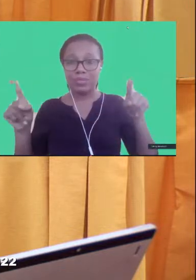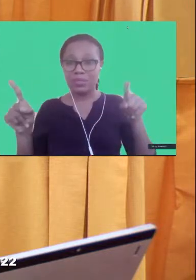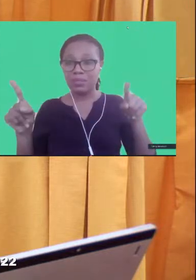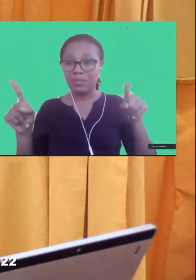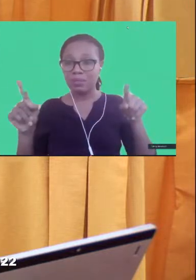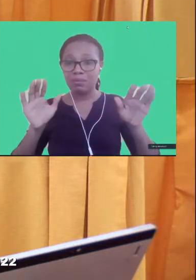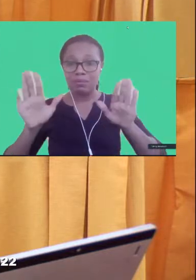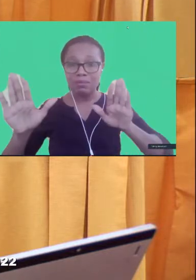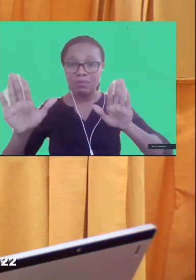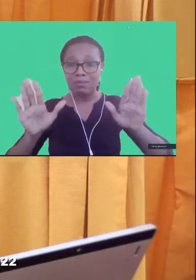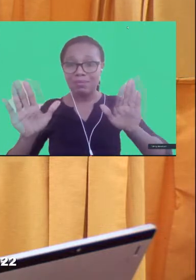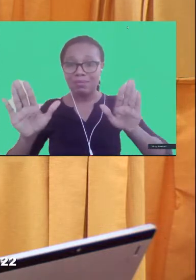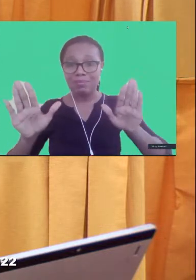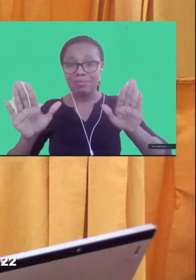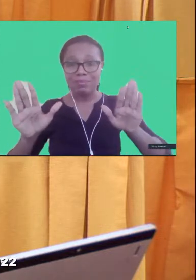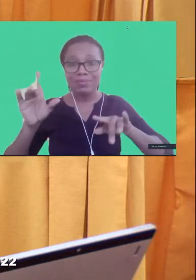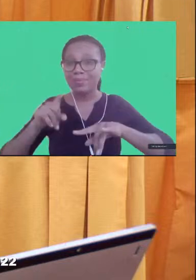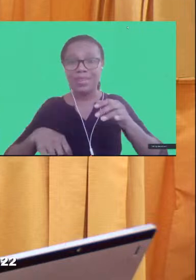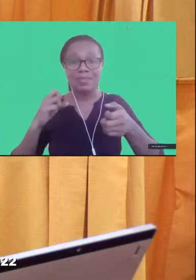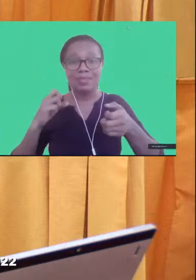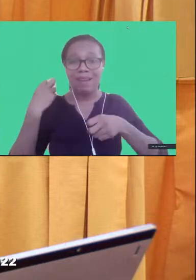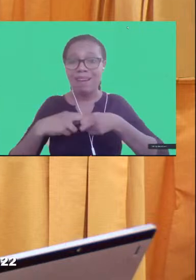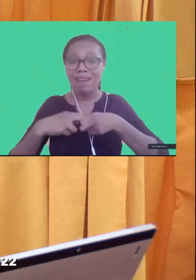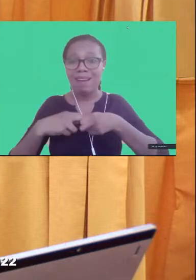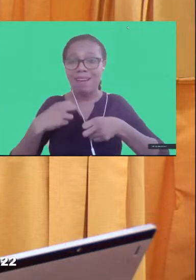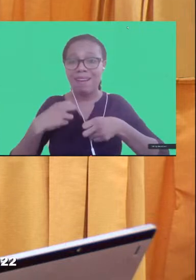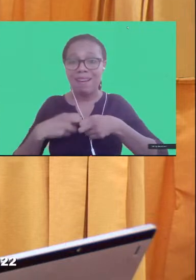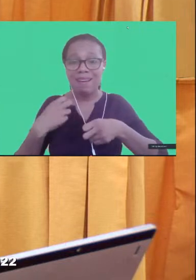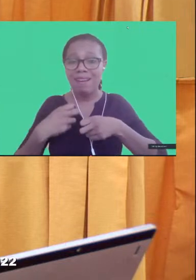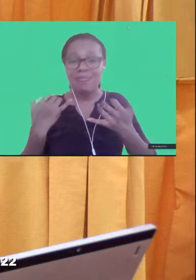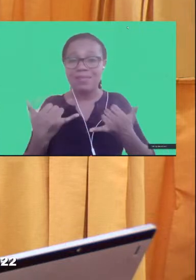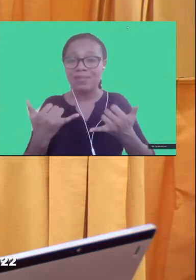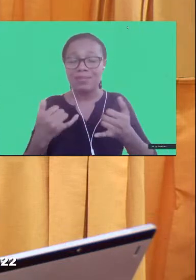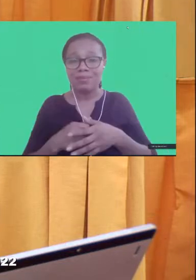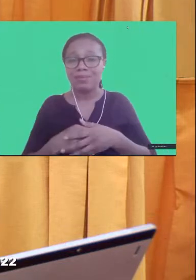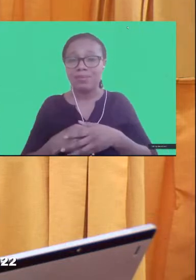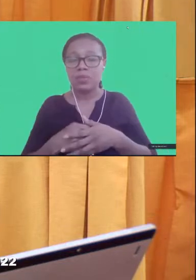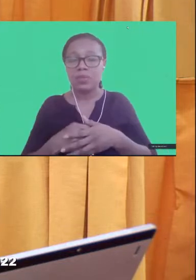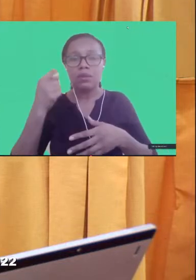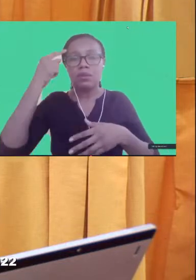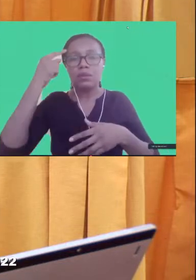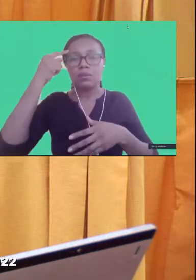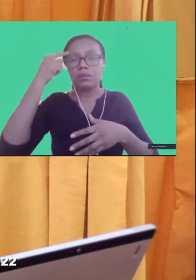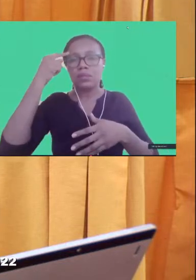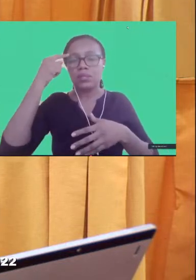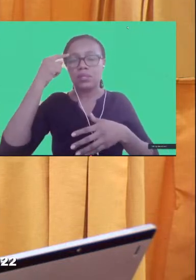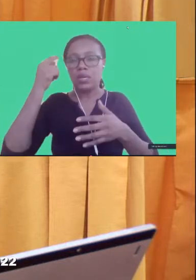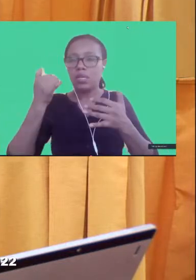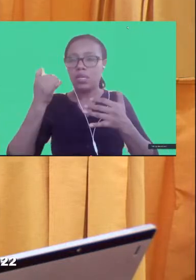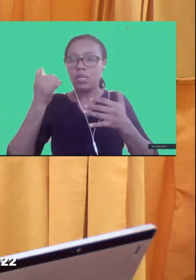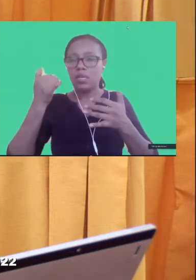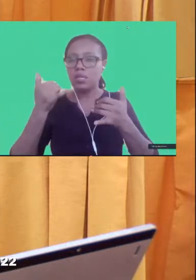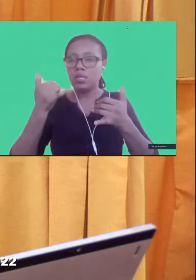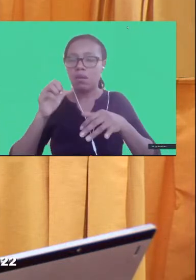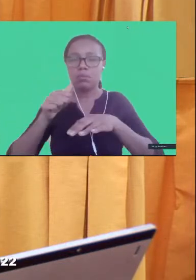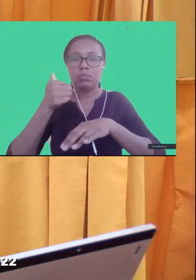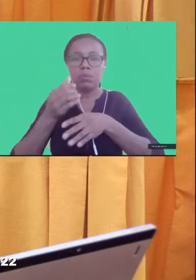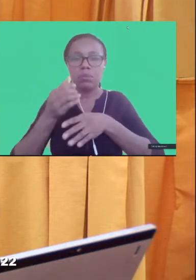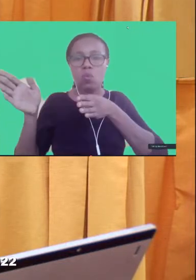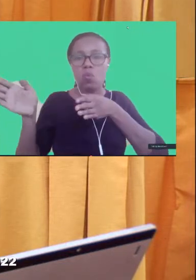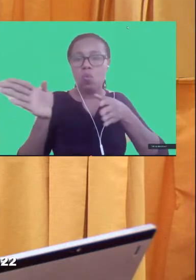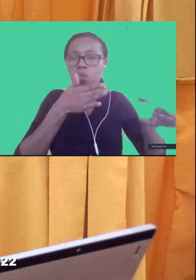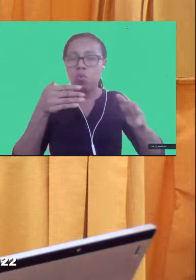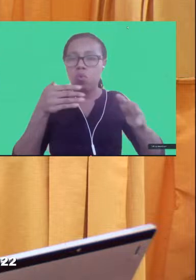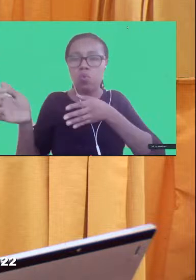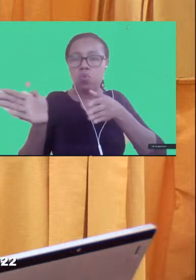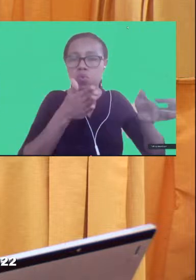implement wind as a viable technology for us, as one of the choices to move in towards renewables. So